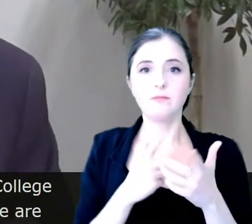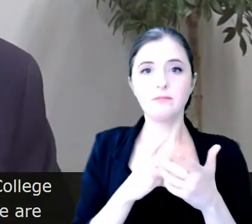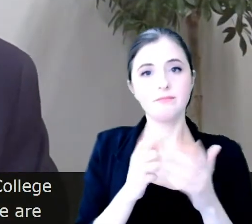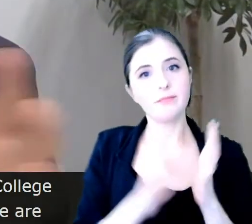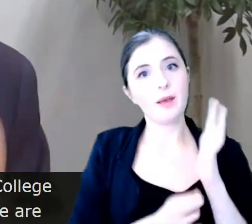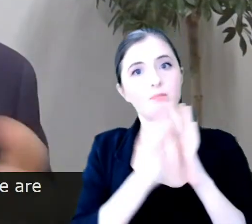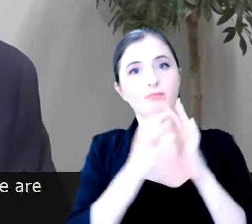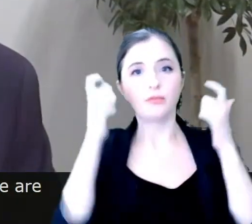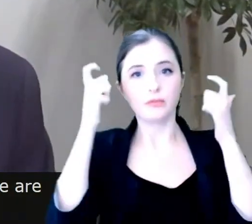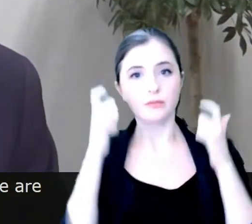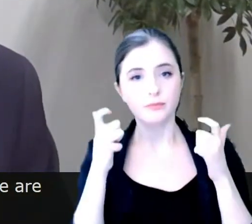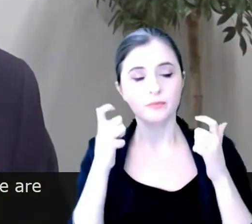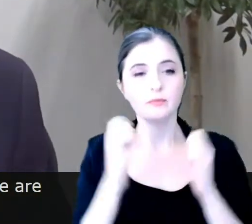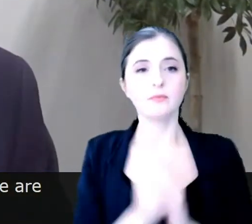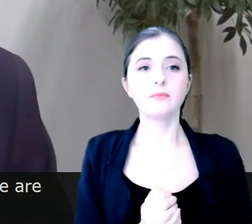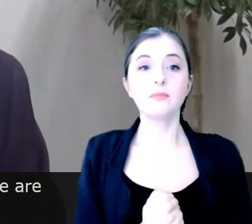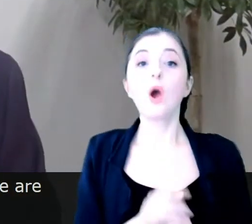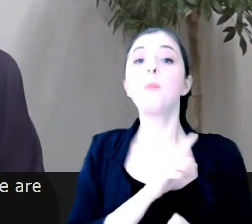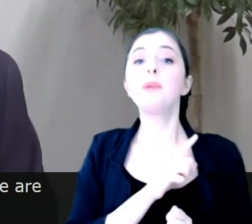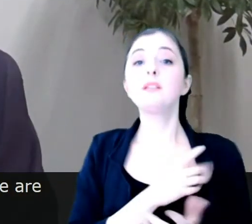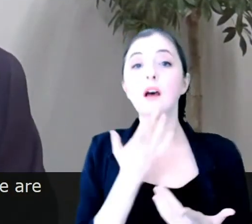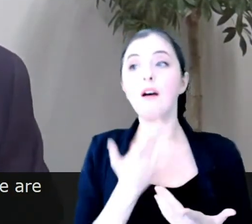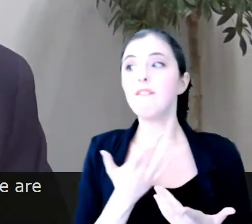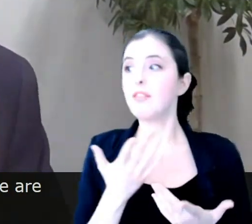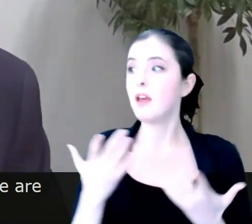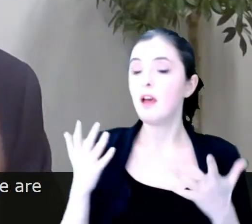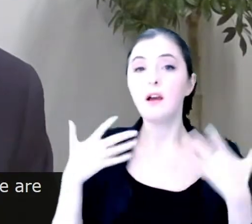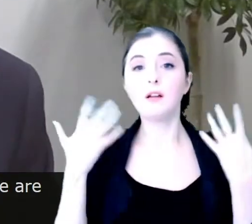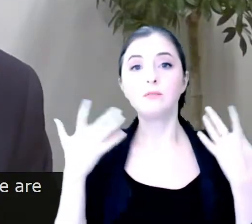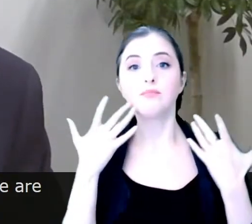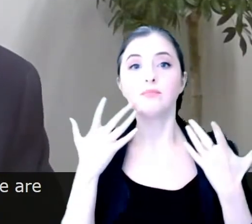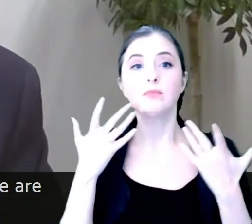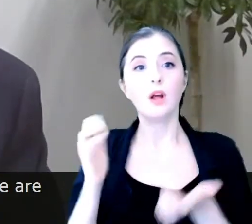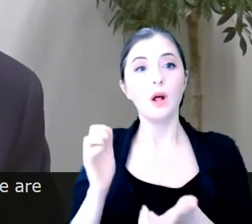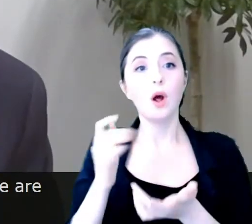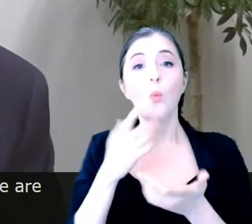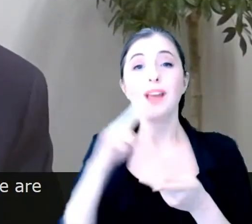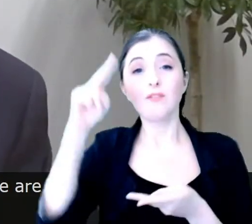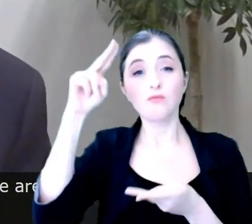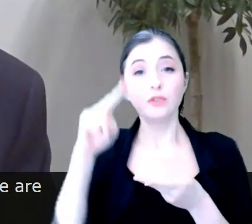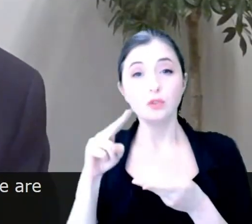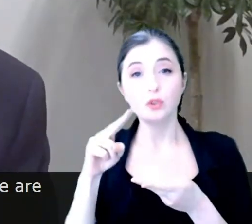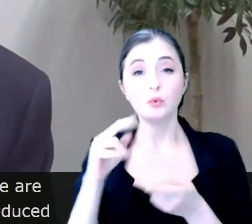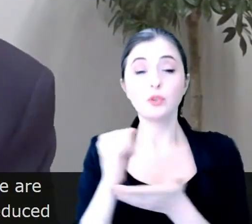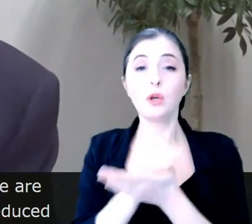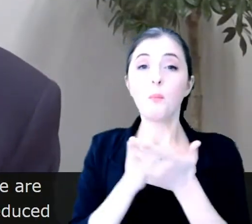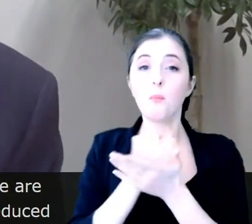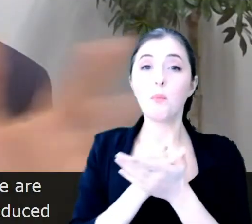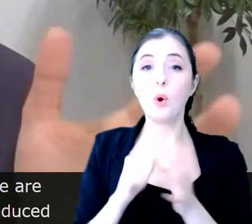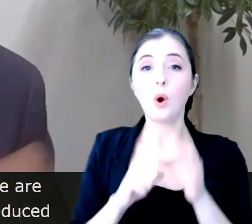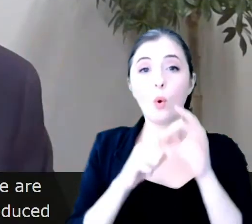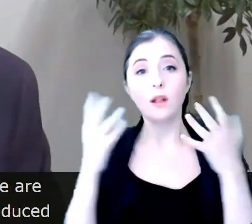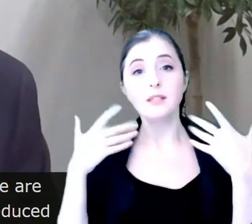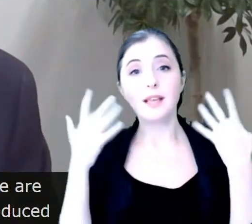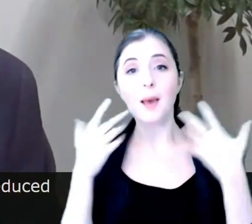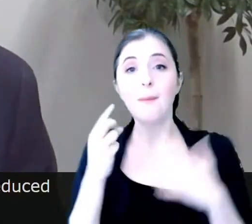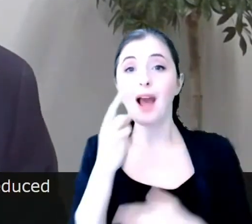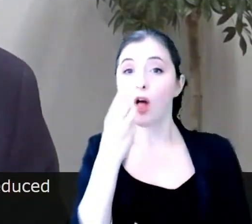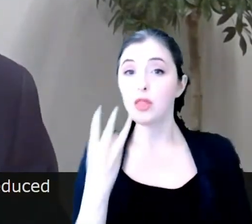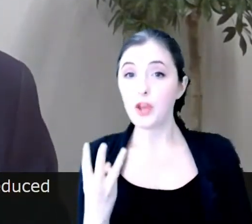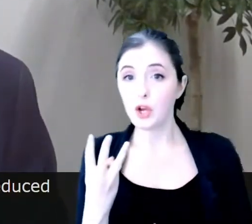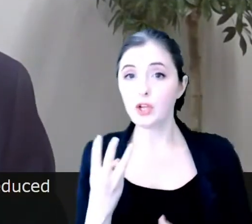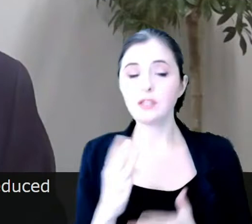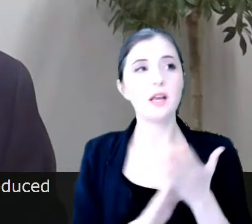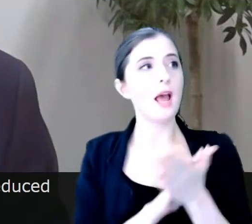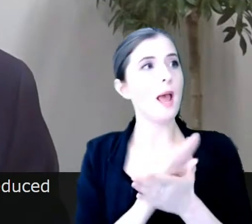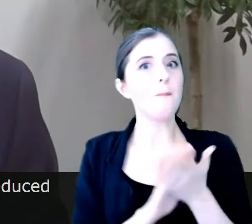emission zone, we've reduced the amount of poor quality air by more than a third. There are 97% fewer schools in parts of